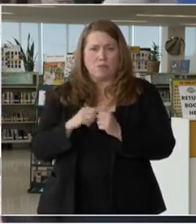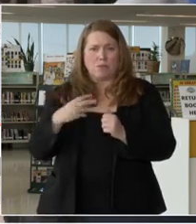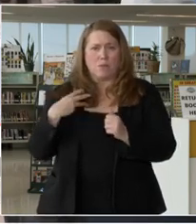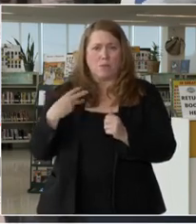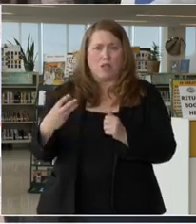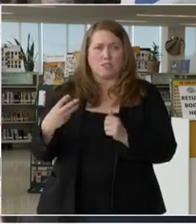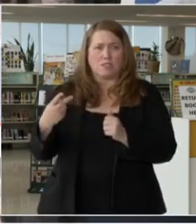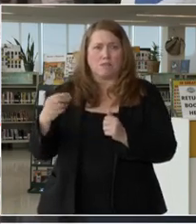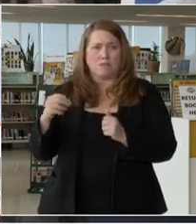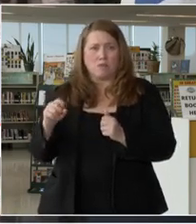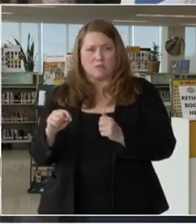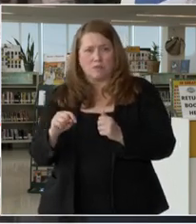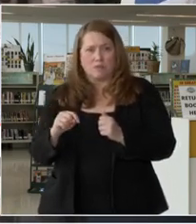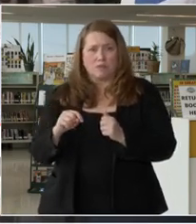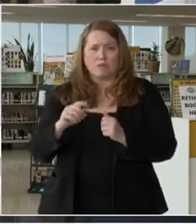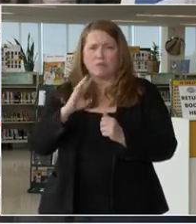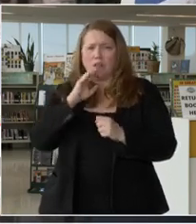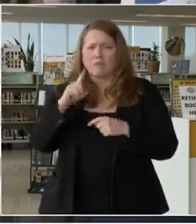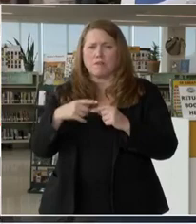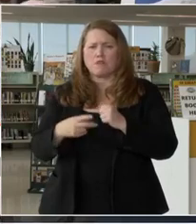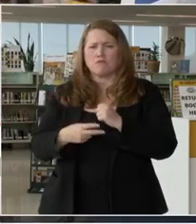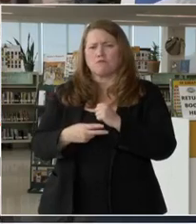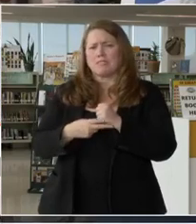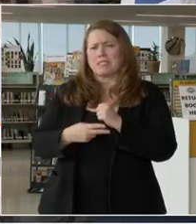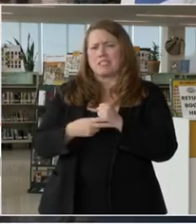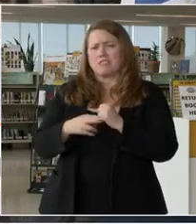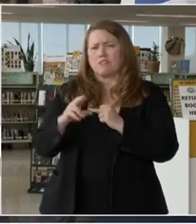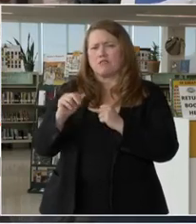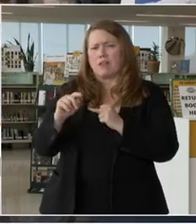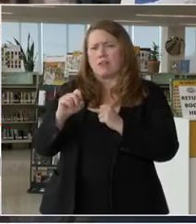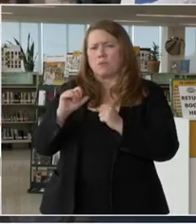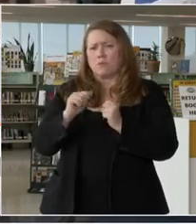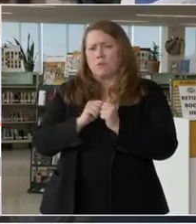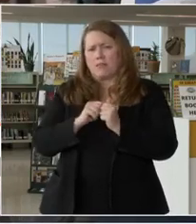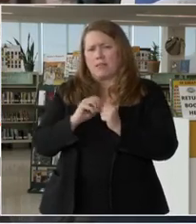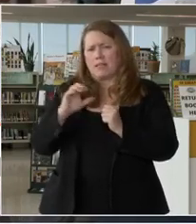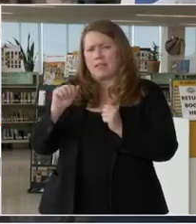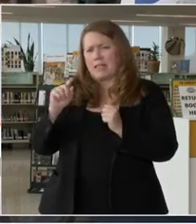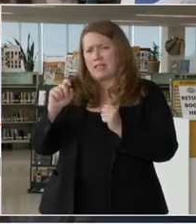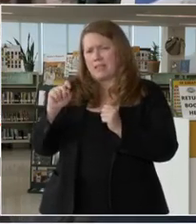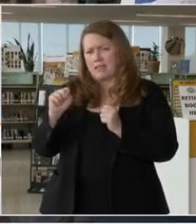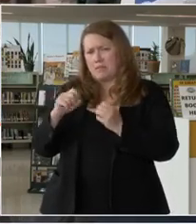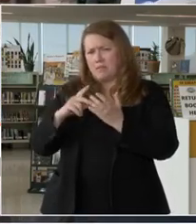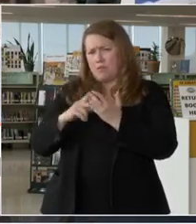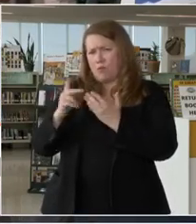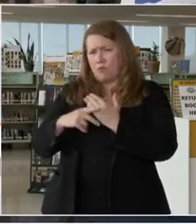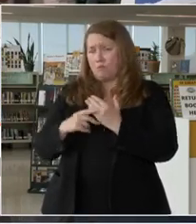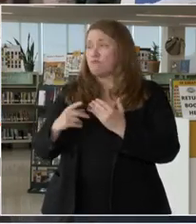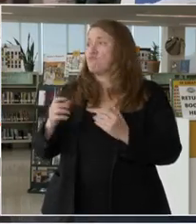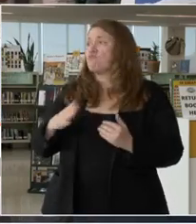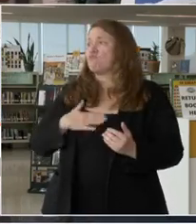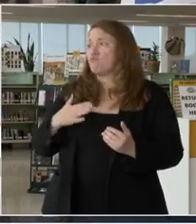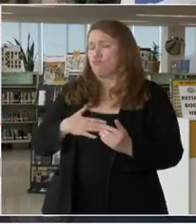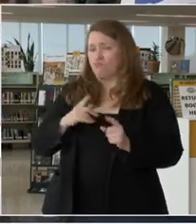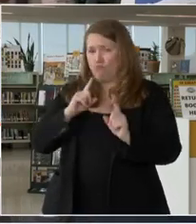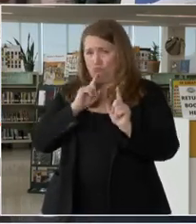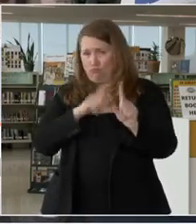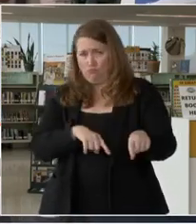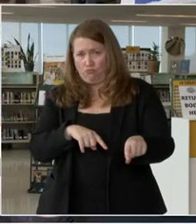program. Sure. Oh, man, I'm happy to talk about that, because here's the one thing about our police cadets, and I should have mentioned this to these young people